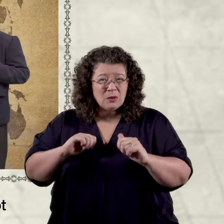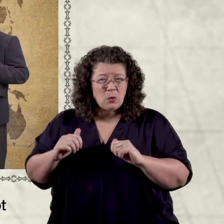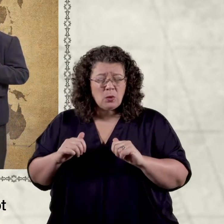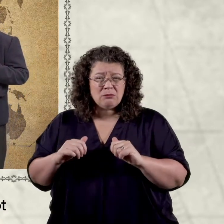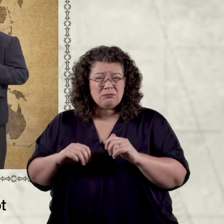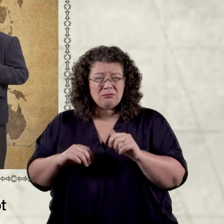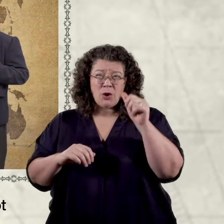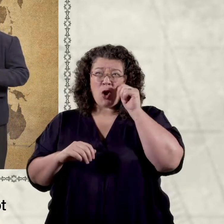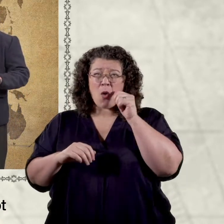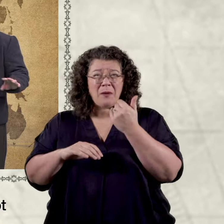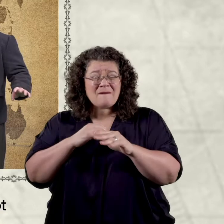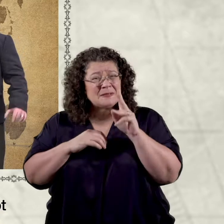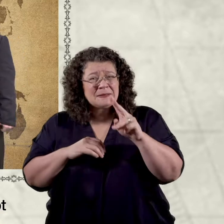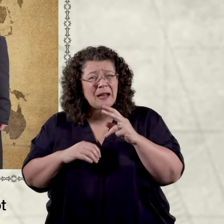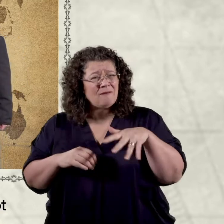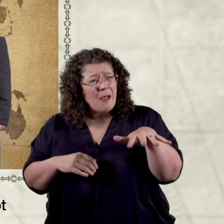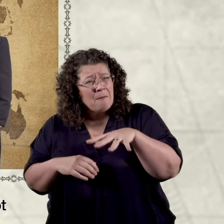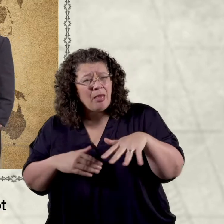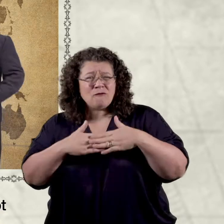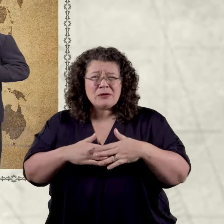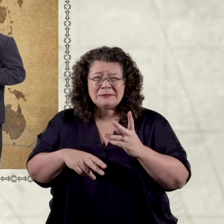my family or friends ever again.